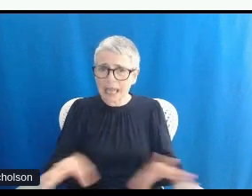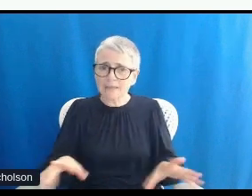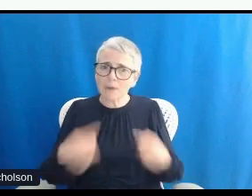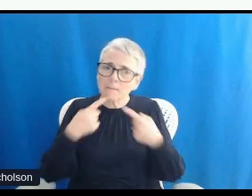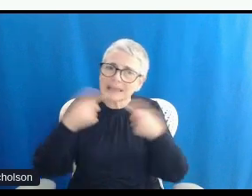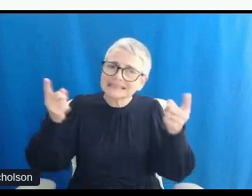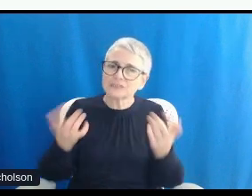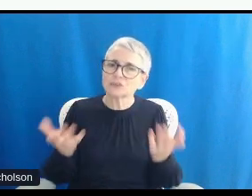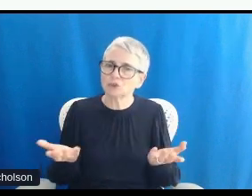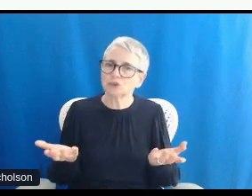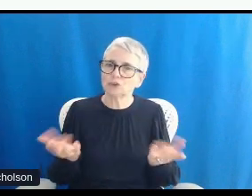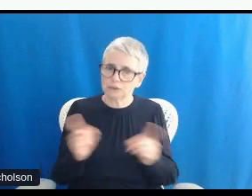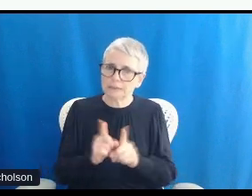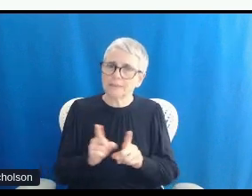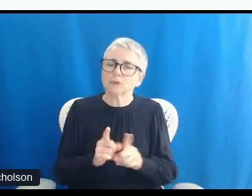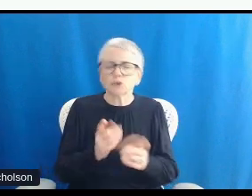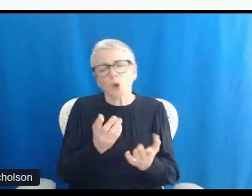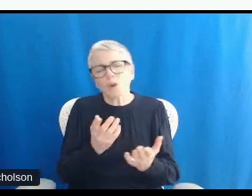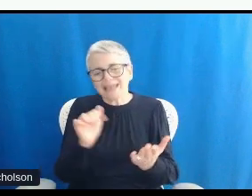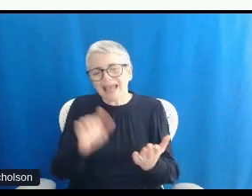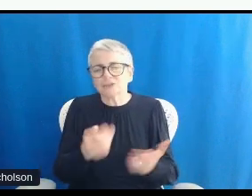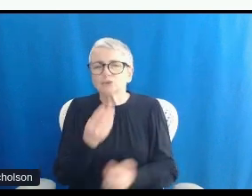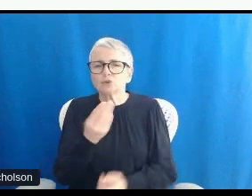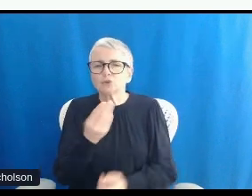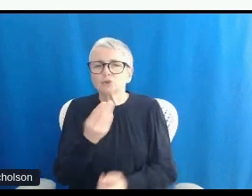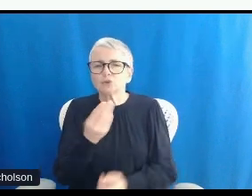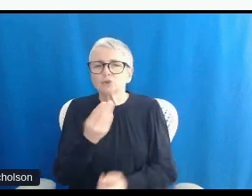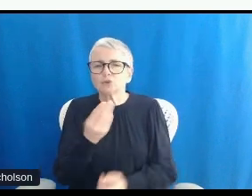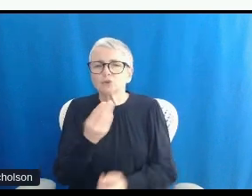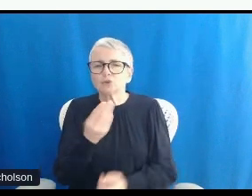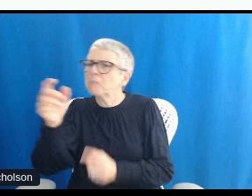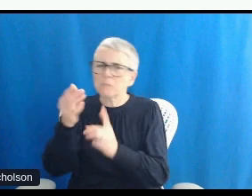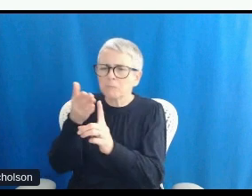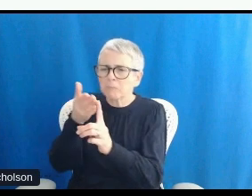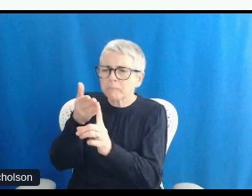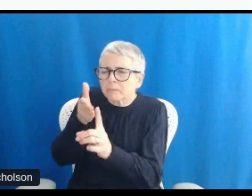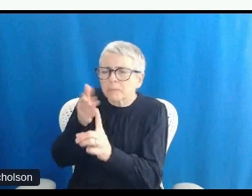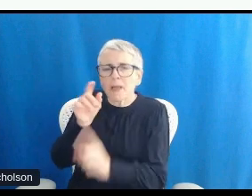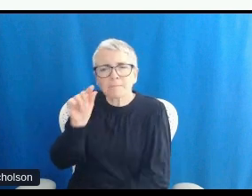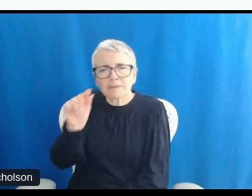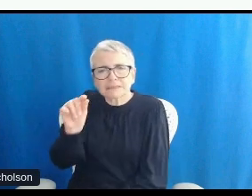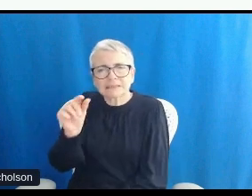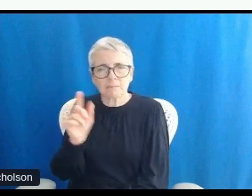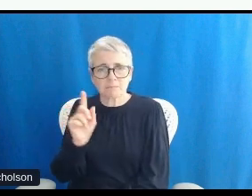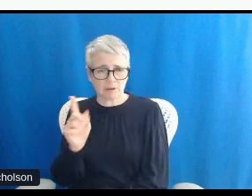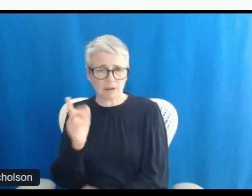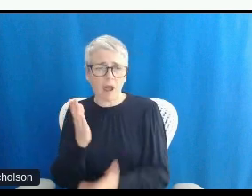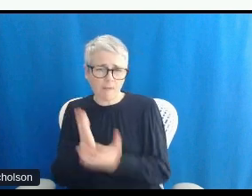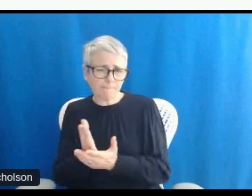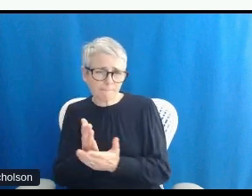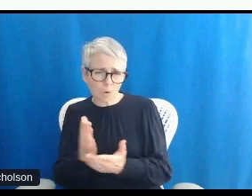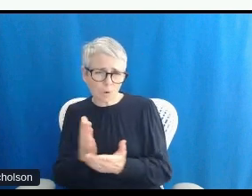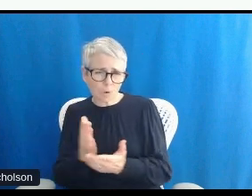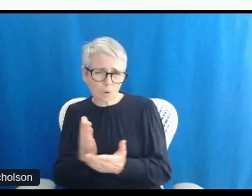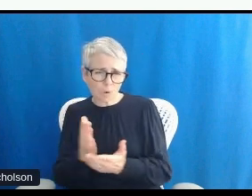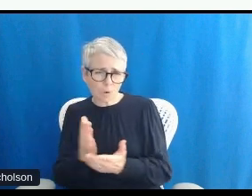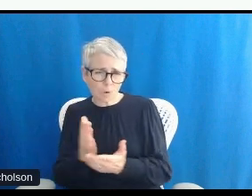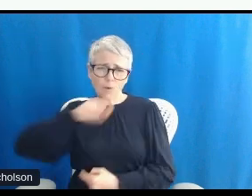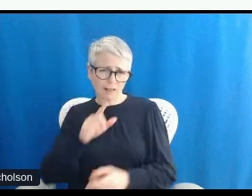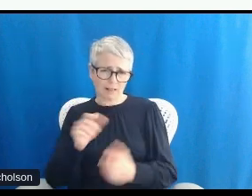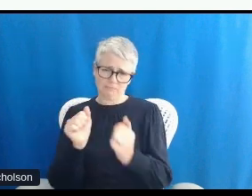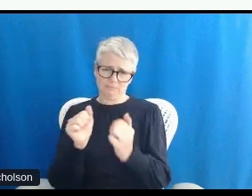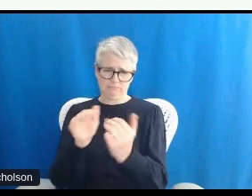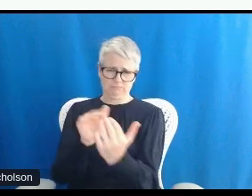and guidelines, what we deliver will always meet the global standard for accessibility.